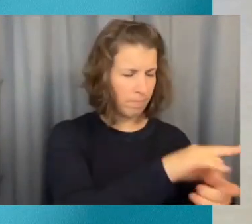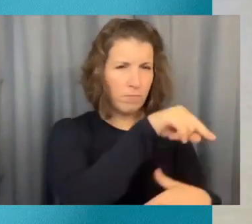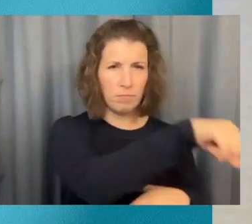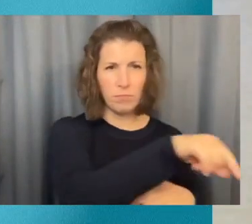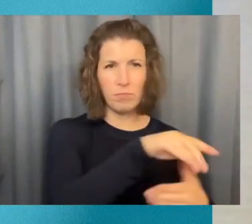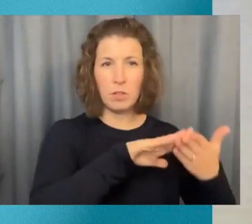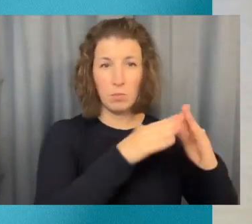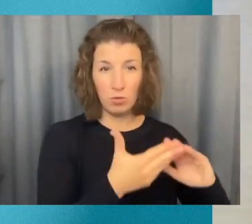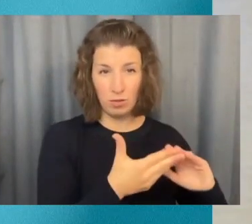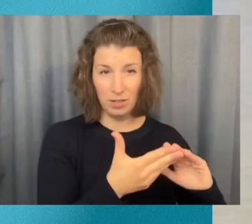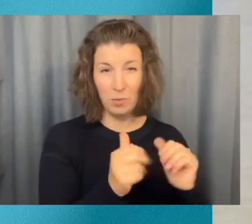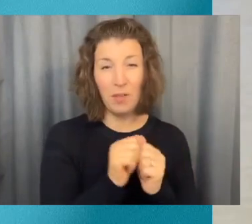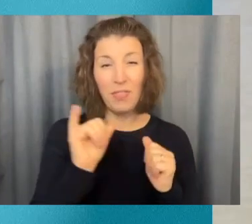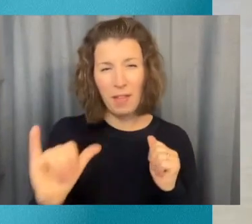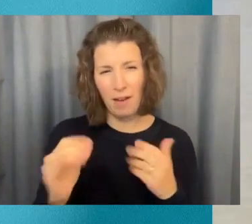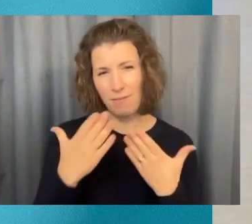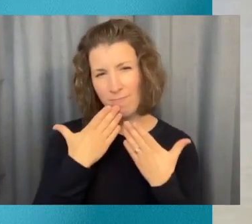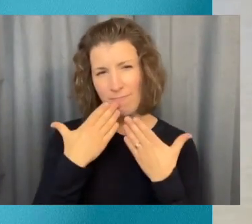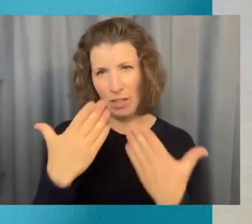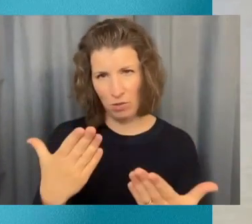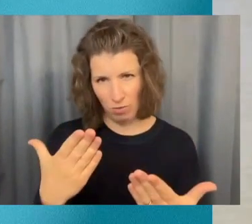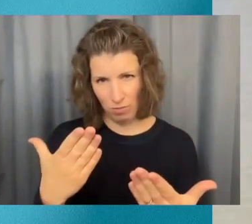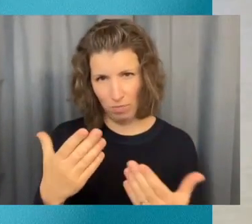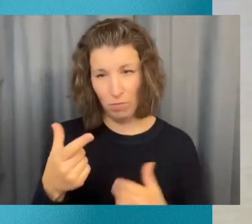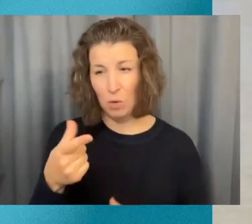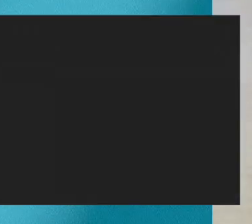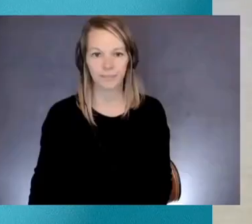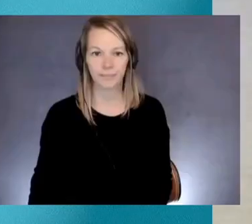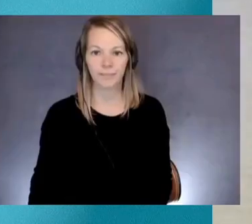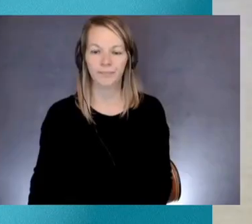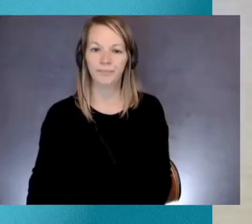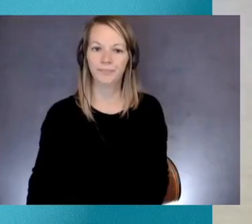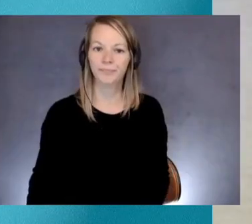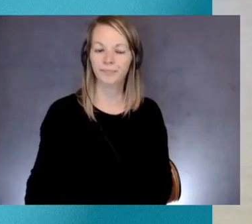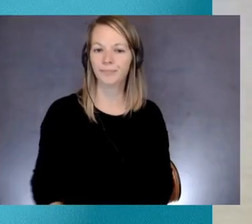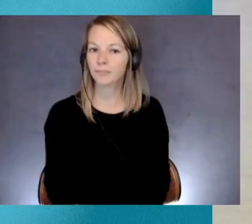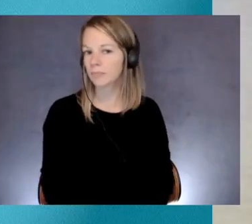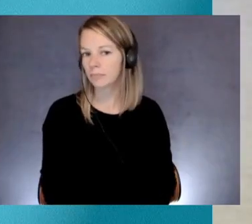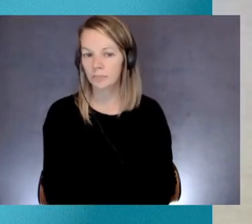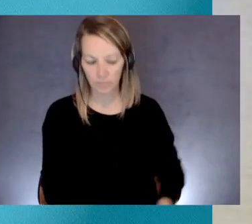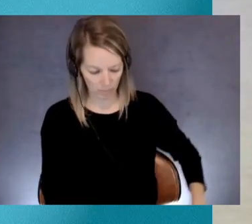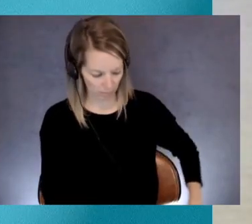And Gwen, I think I will give the floor back to you.